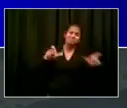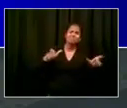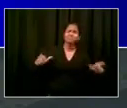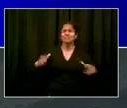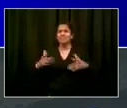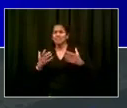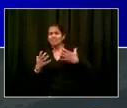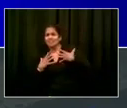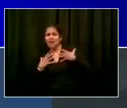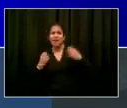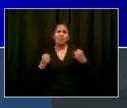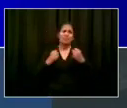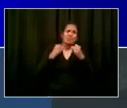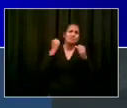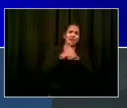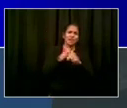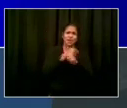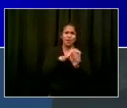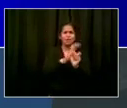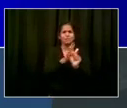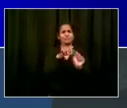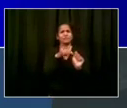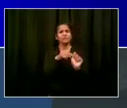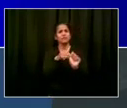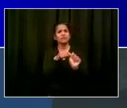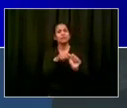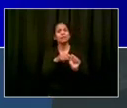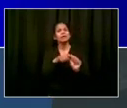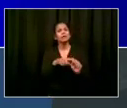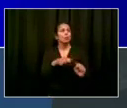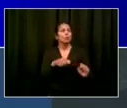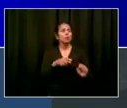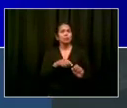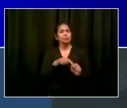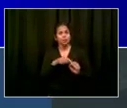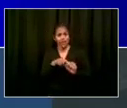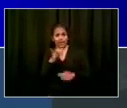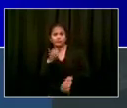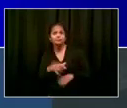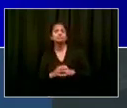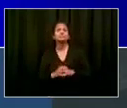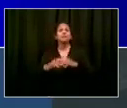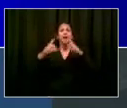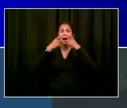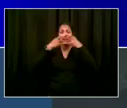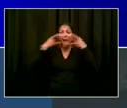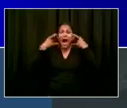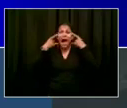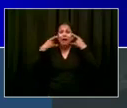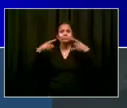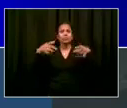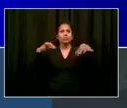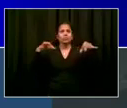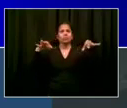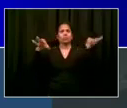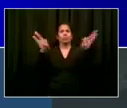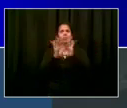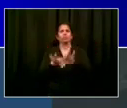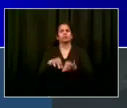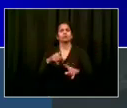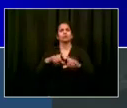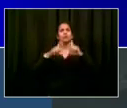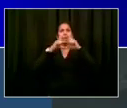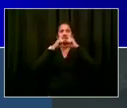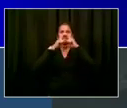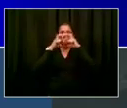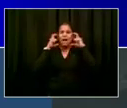a face covering. And most people, I certainly use the paper mask, those blue masks. That's what I see mostly when I go around the